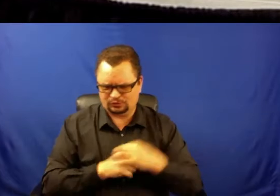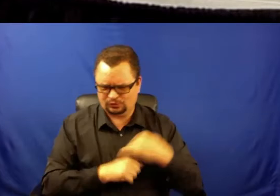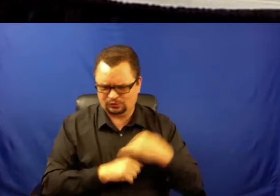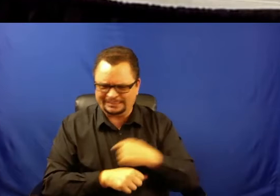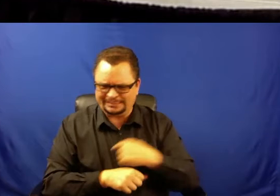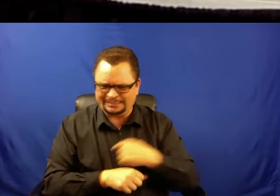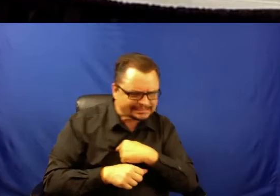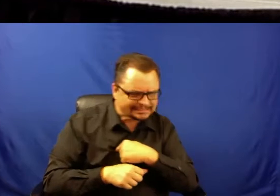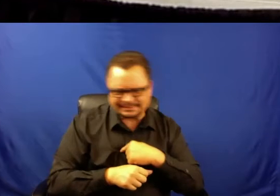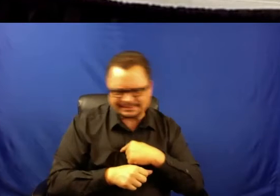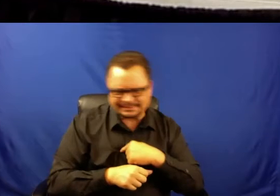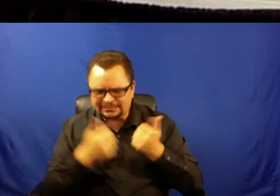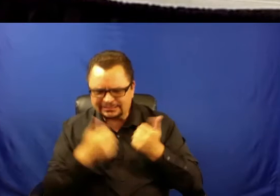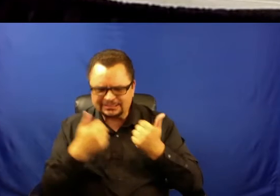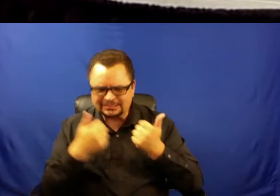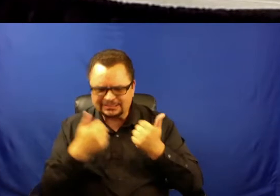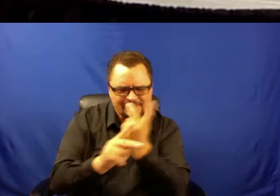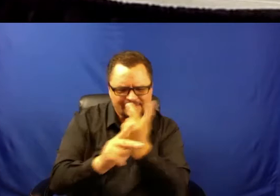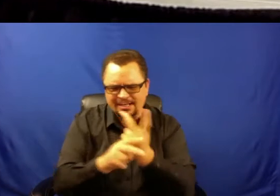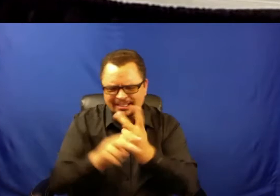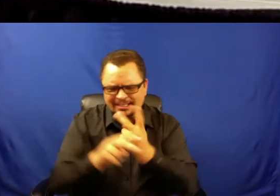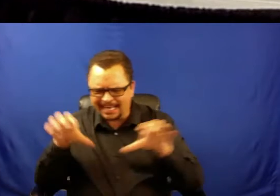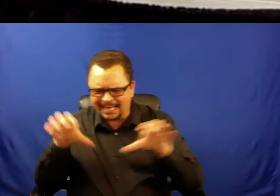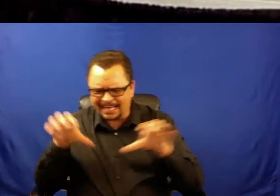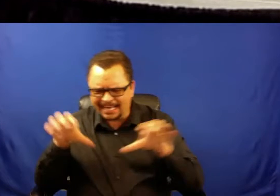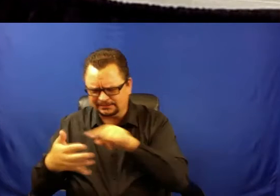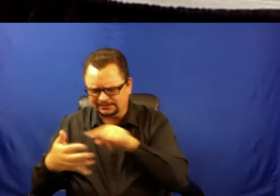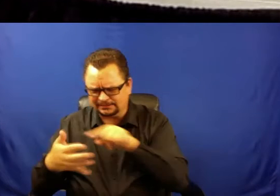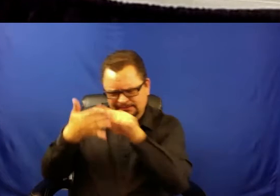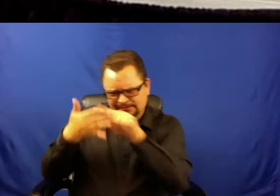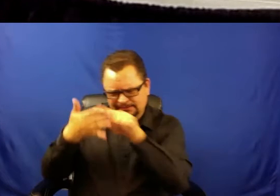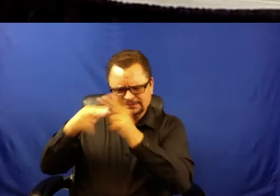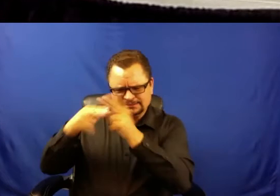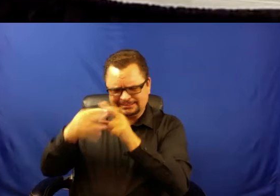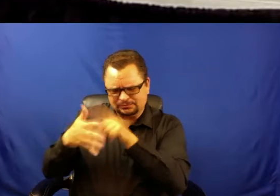we're really grateful to you and the CAPS.